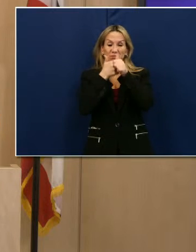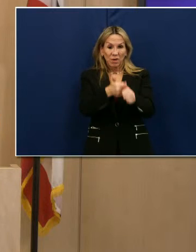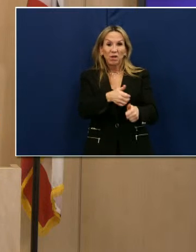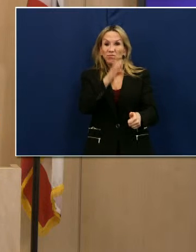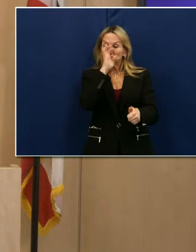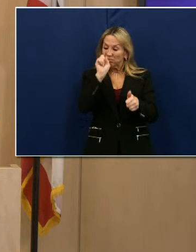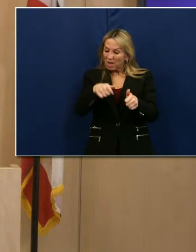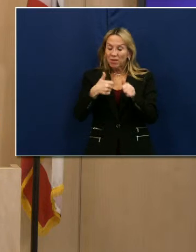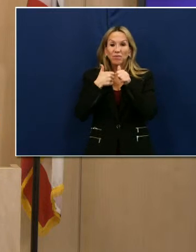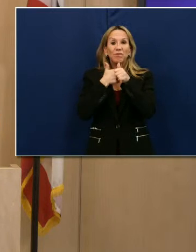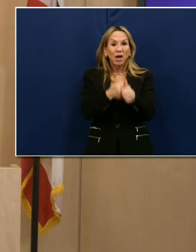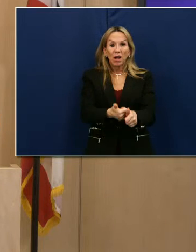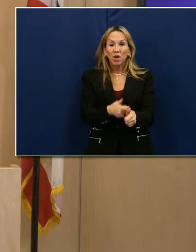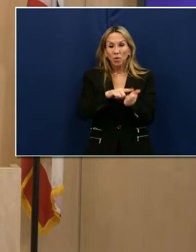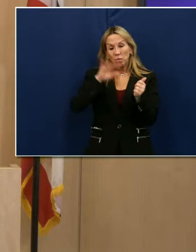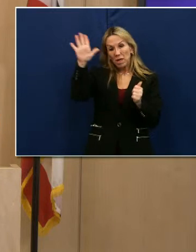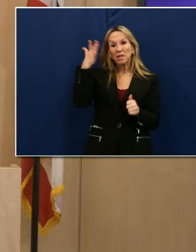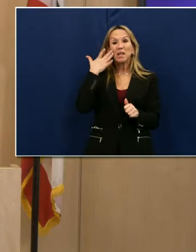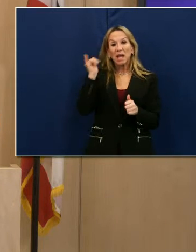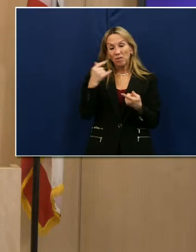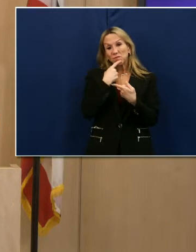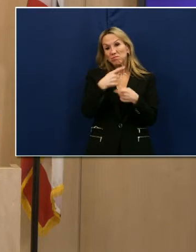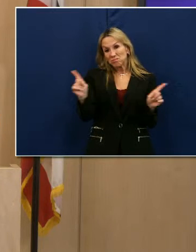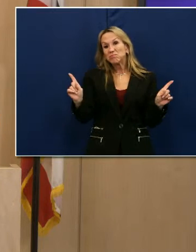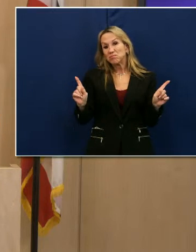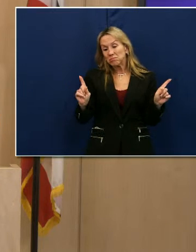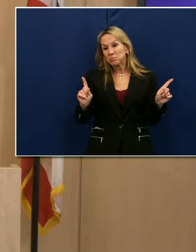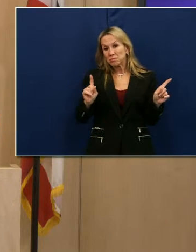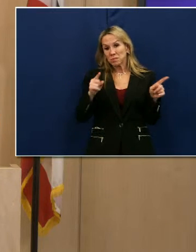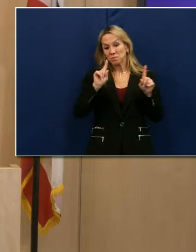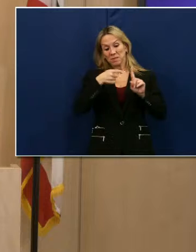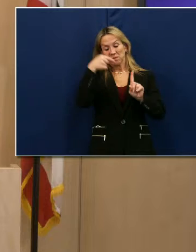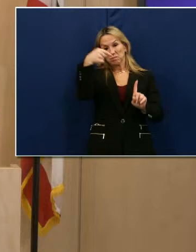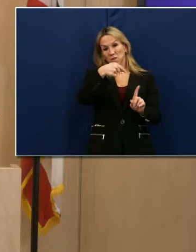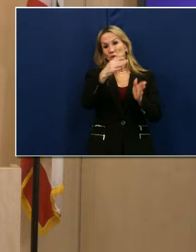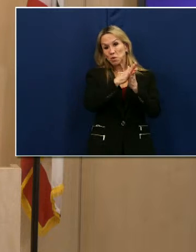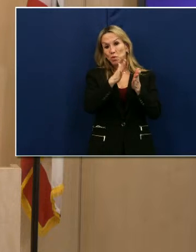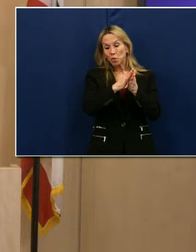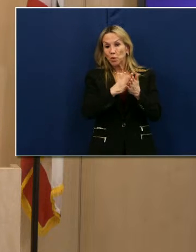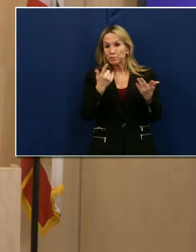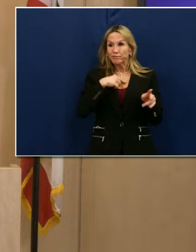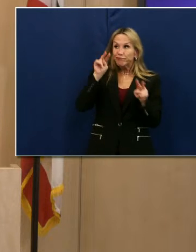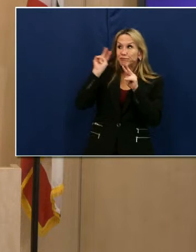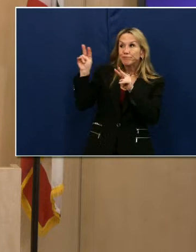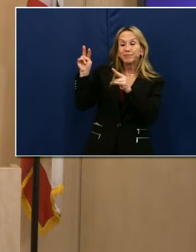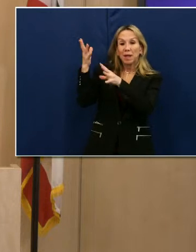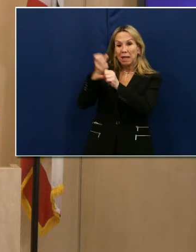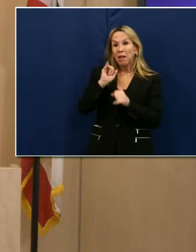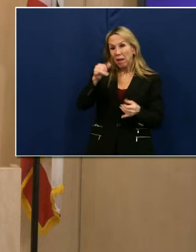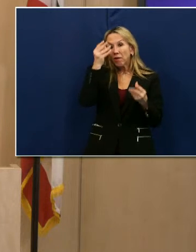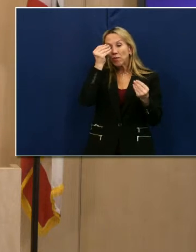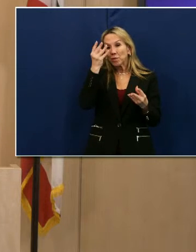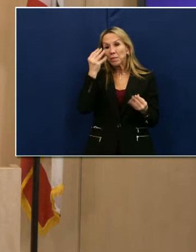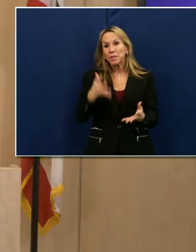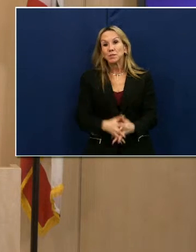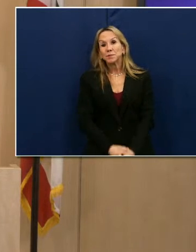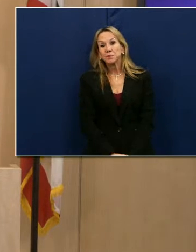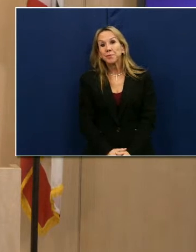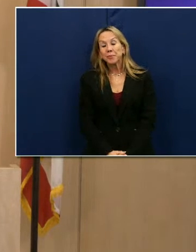the California guidance for schools when it comes out. So we will look forward to getting that information.